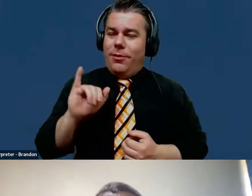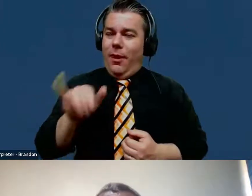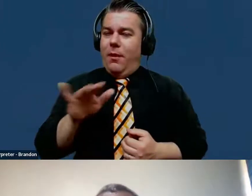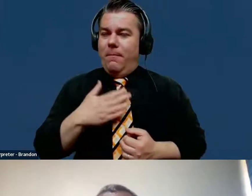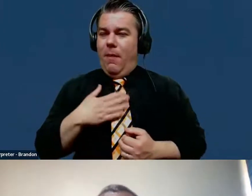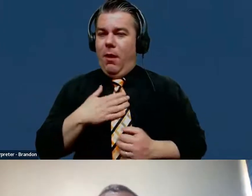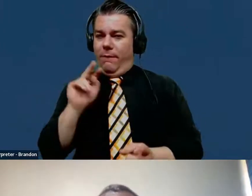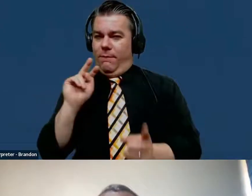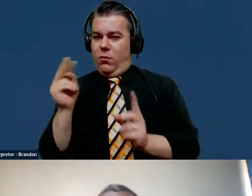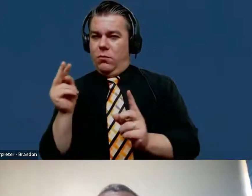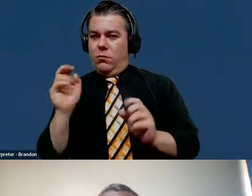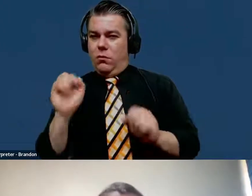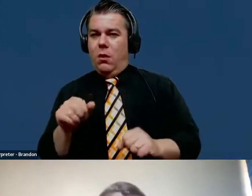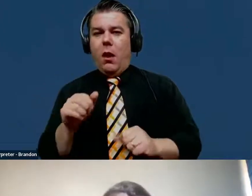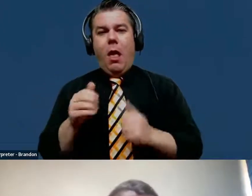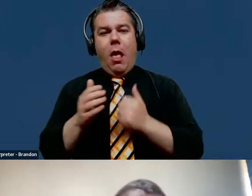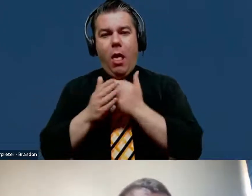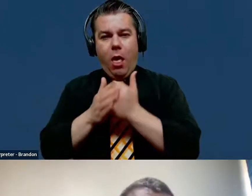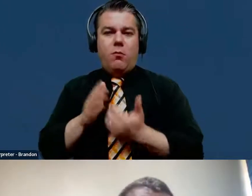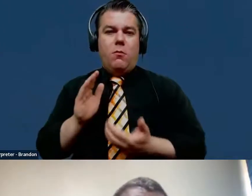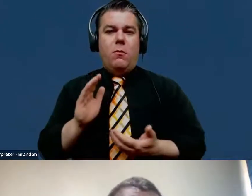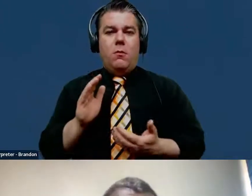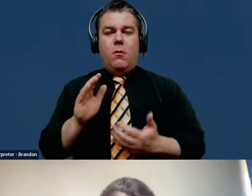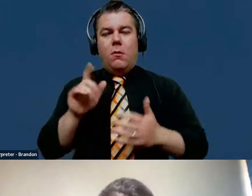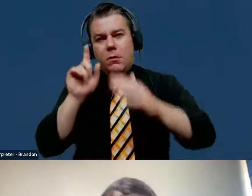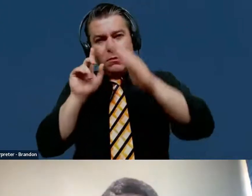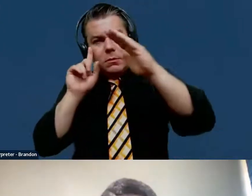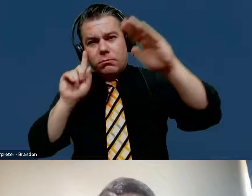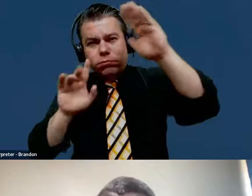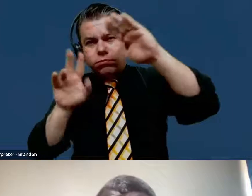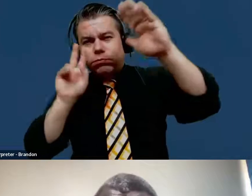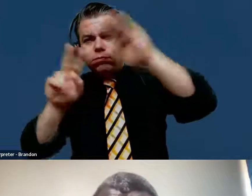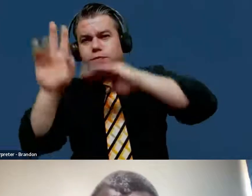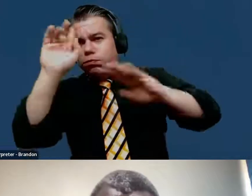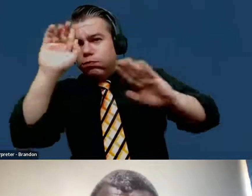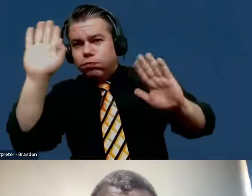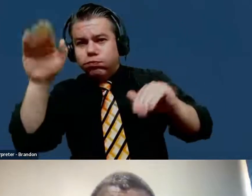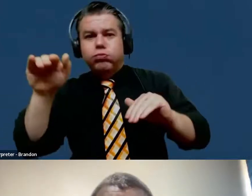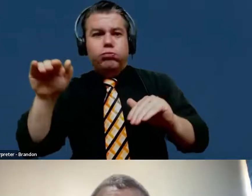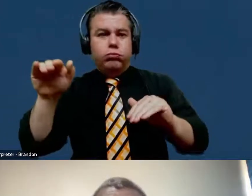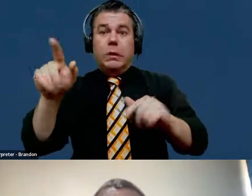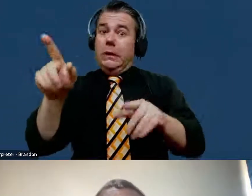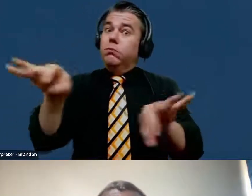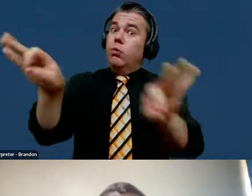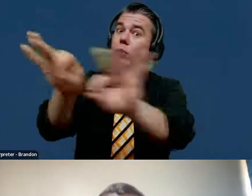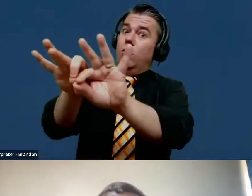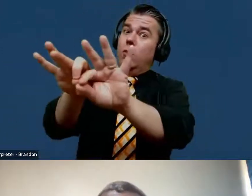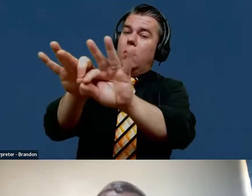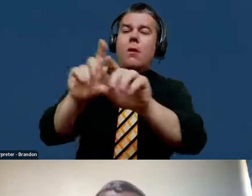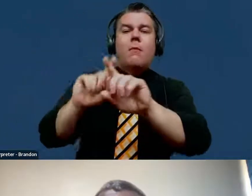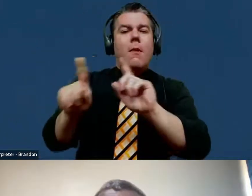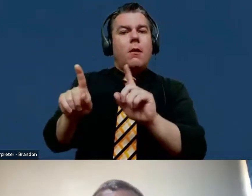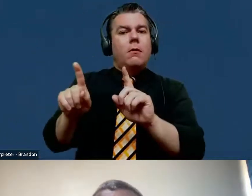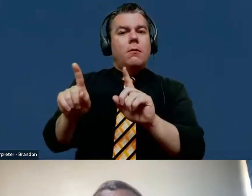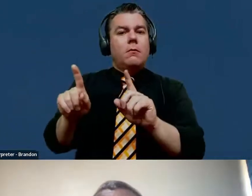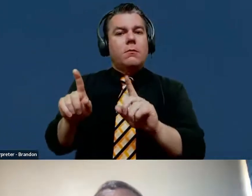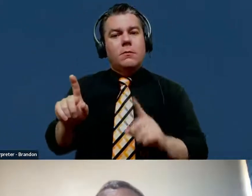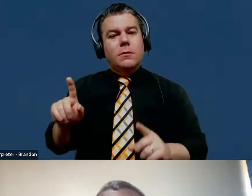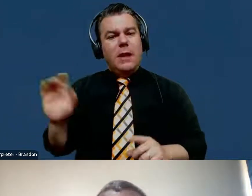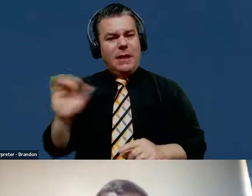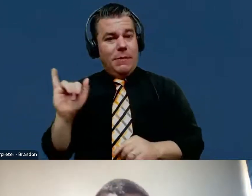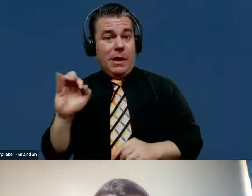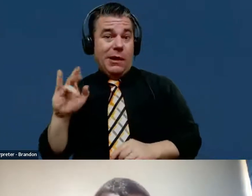remedy the forecast that we do. The forecasts are important, but as Eric himself said,